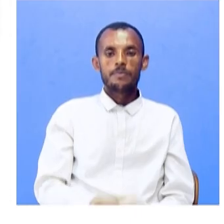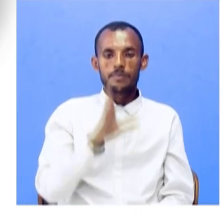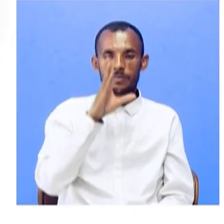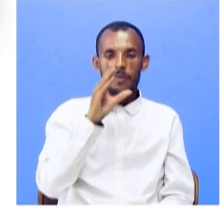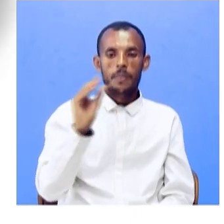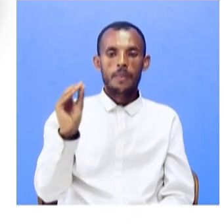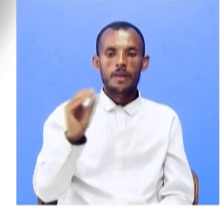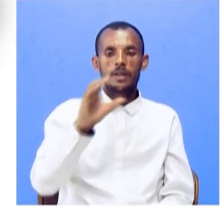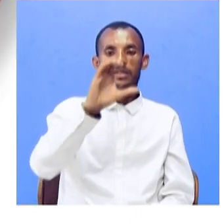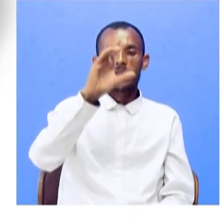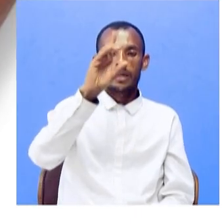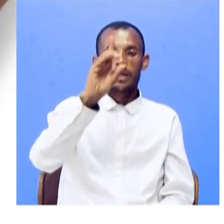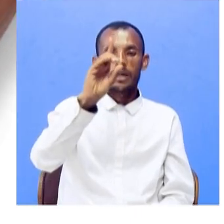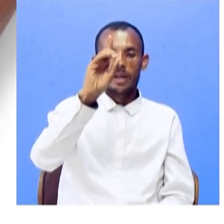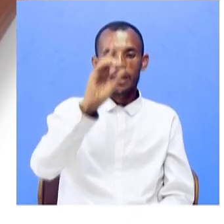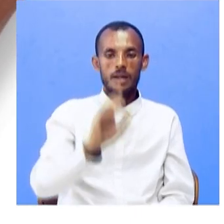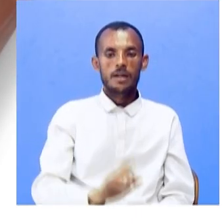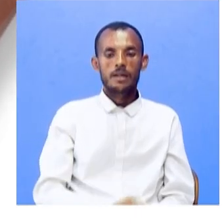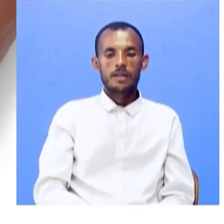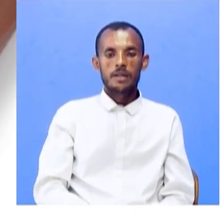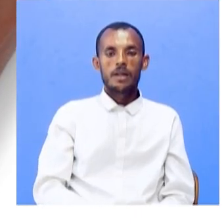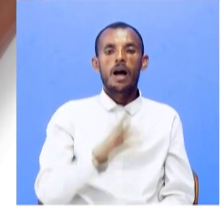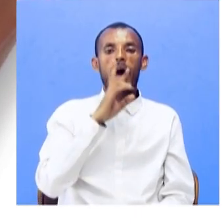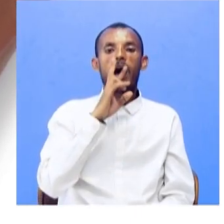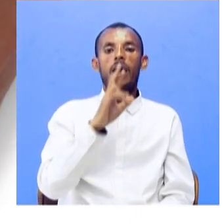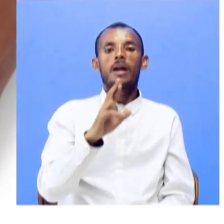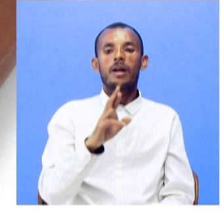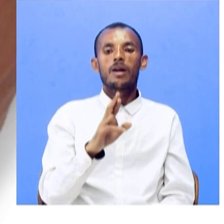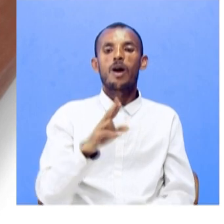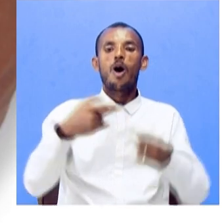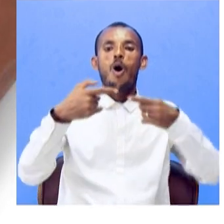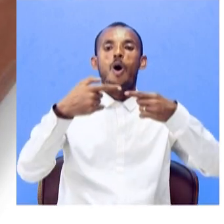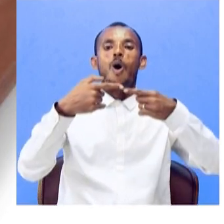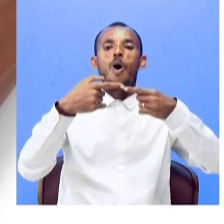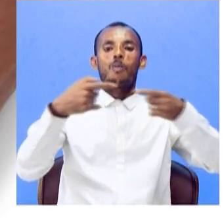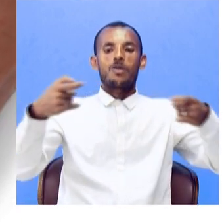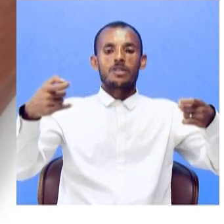and CD are opposite sides.